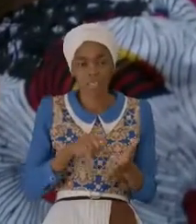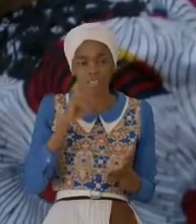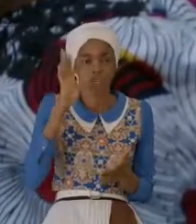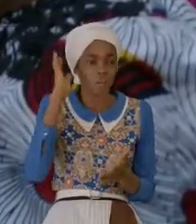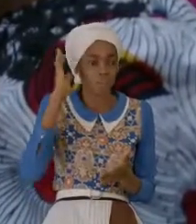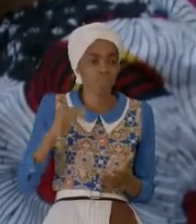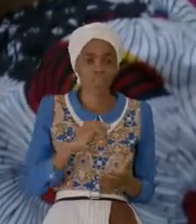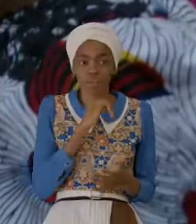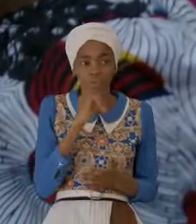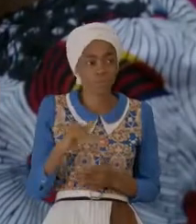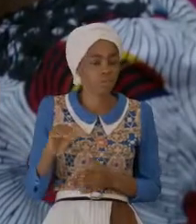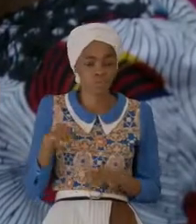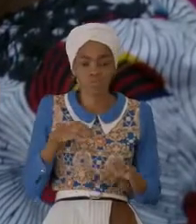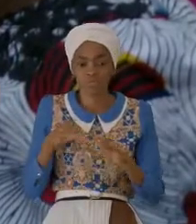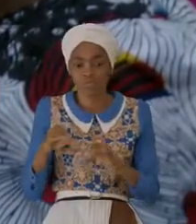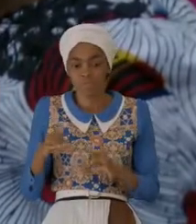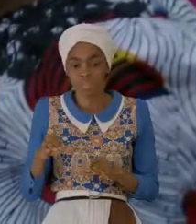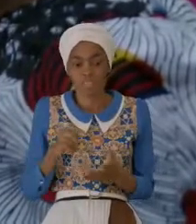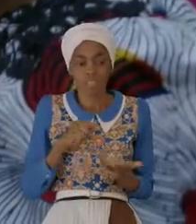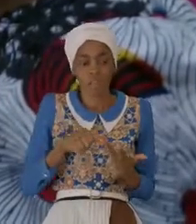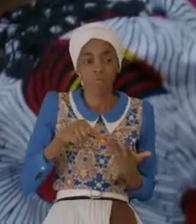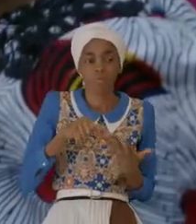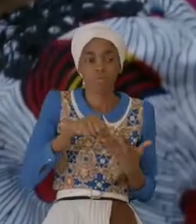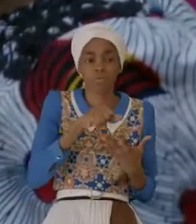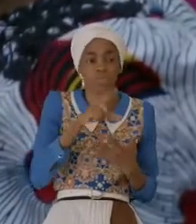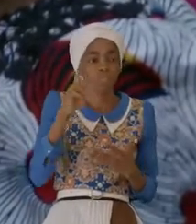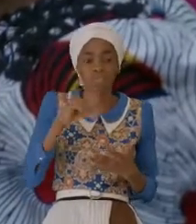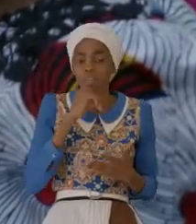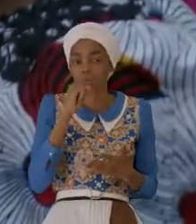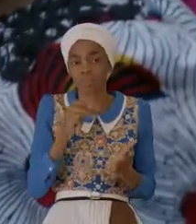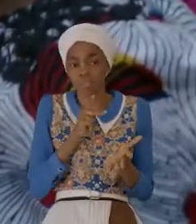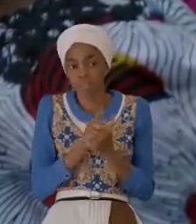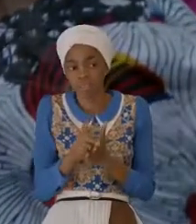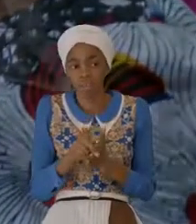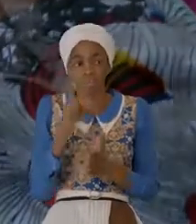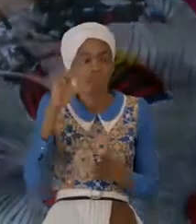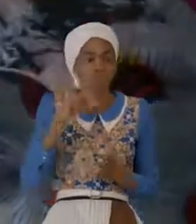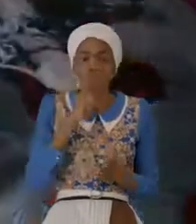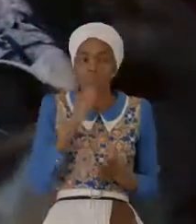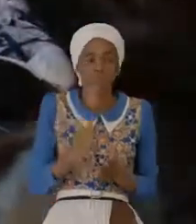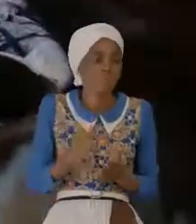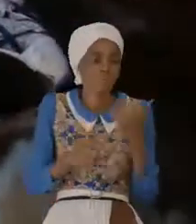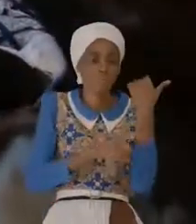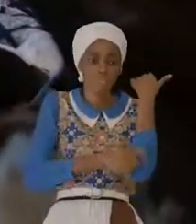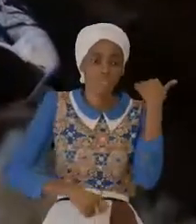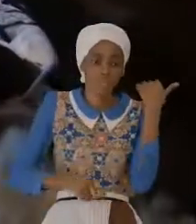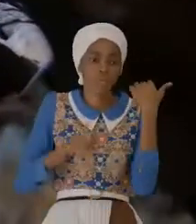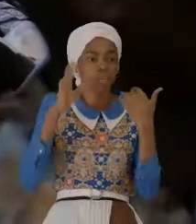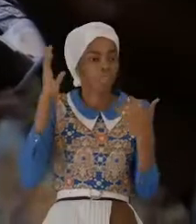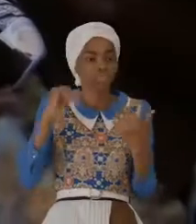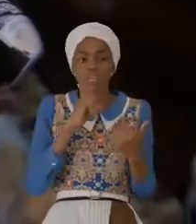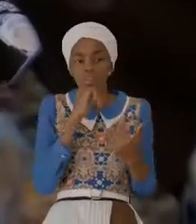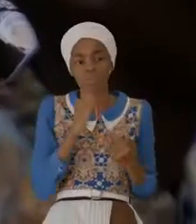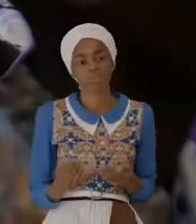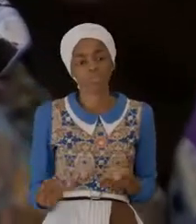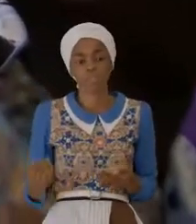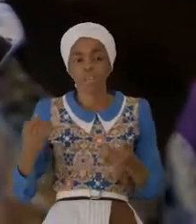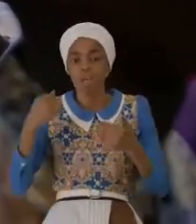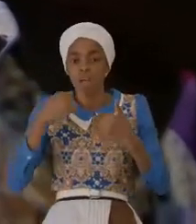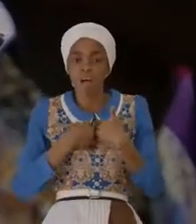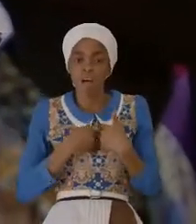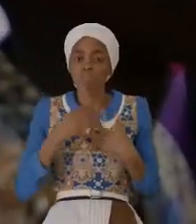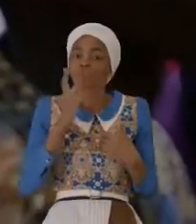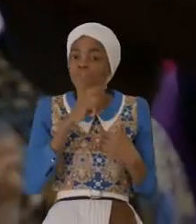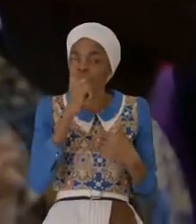Thou shalt not commit adultery Thou shalt not kill that shall not steal Thou shalt not be a